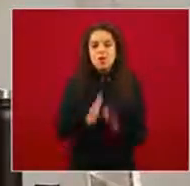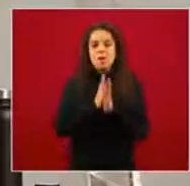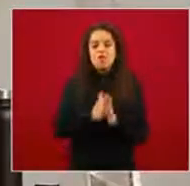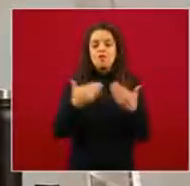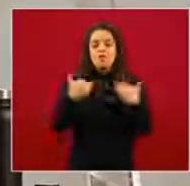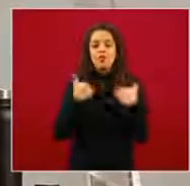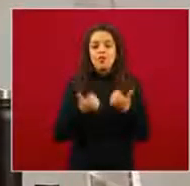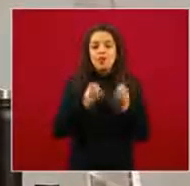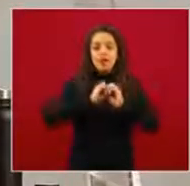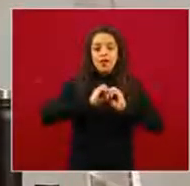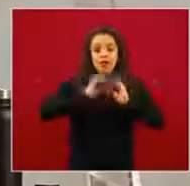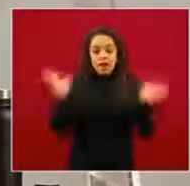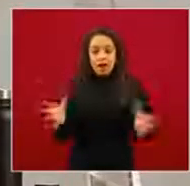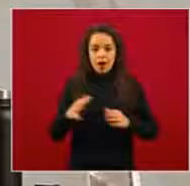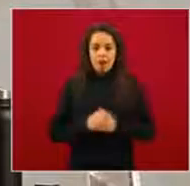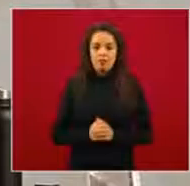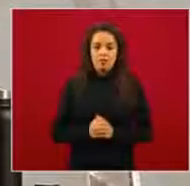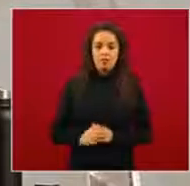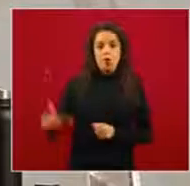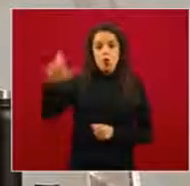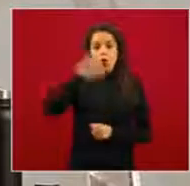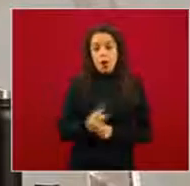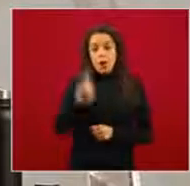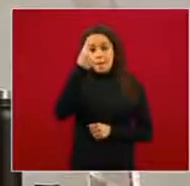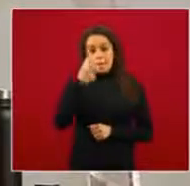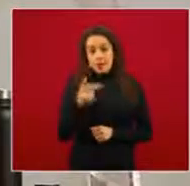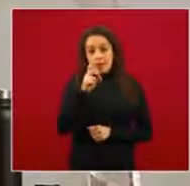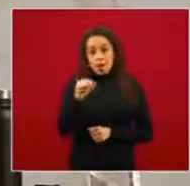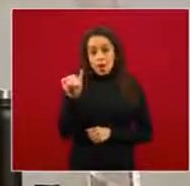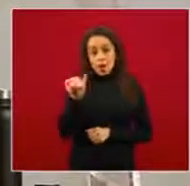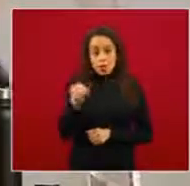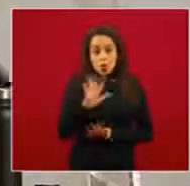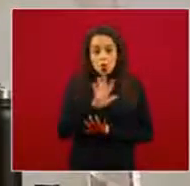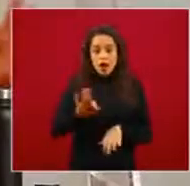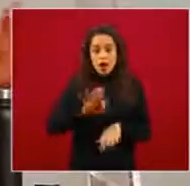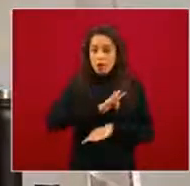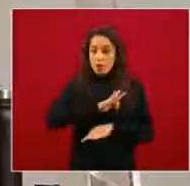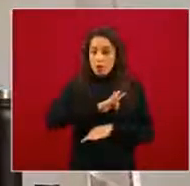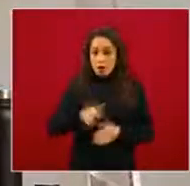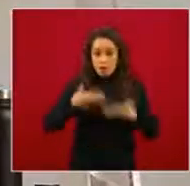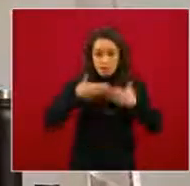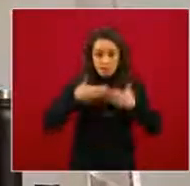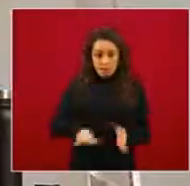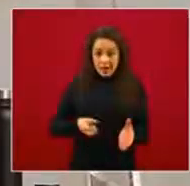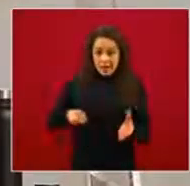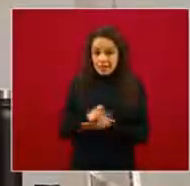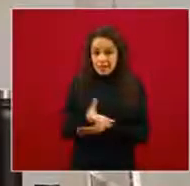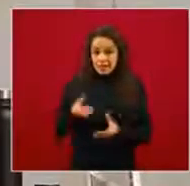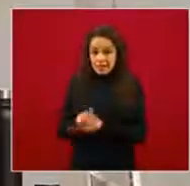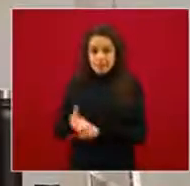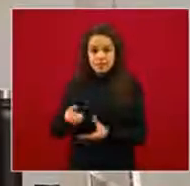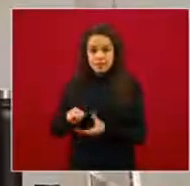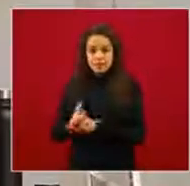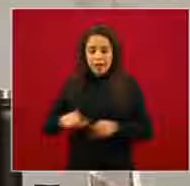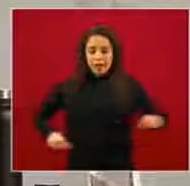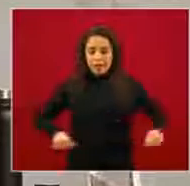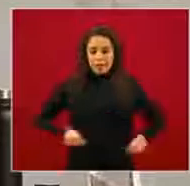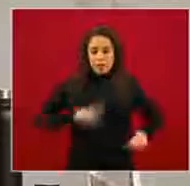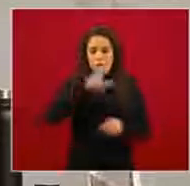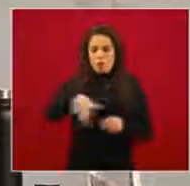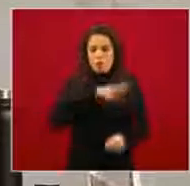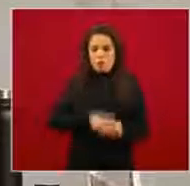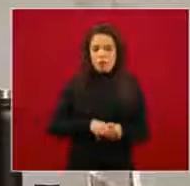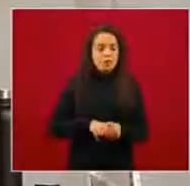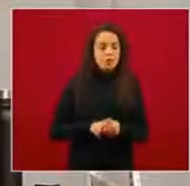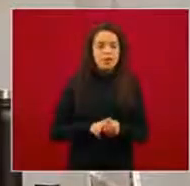doesn't mean 24 hours of Monday, June the 1st, everyone is able to go to the street to do